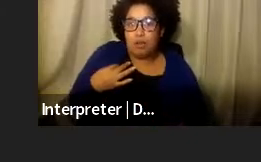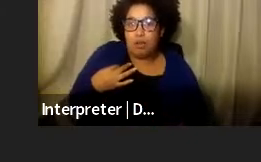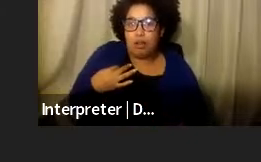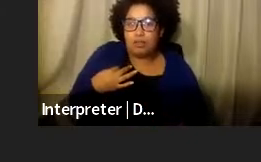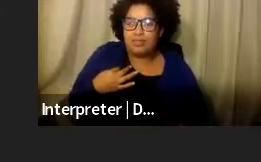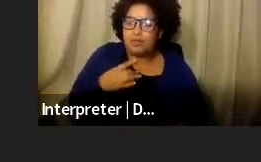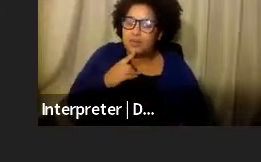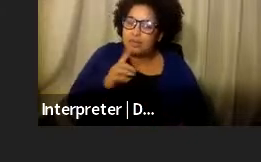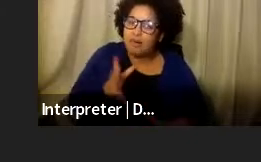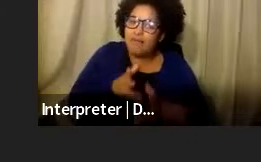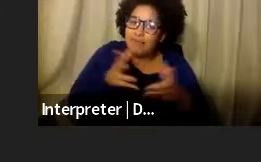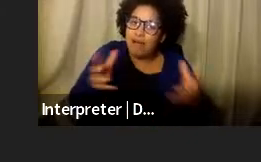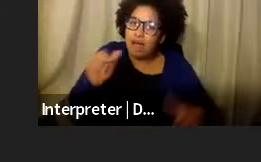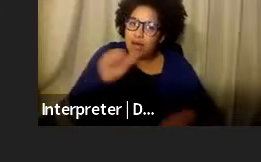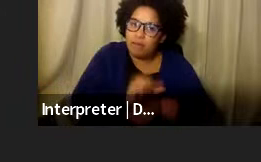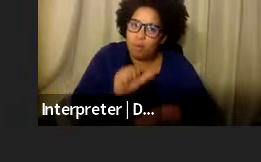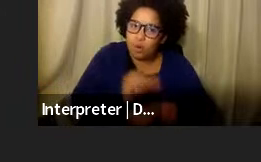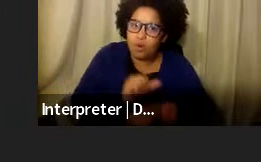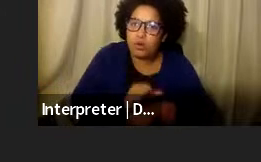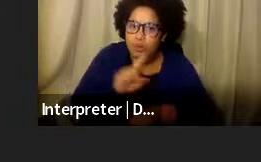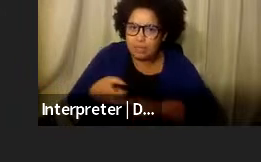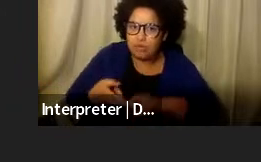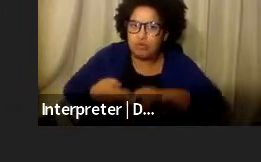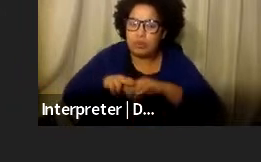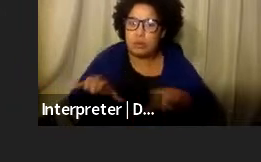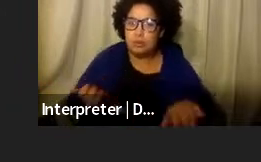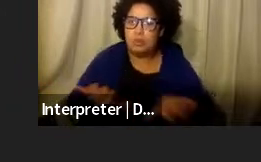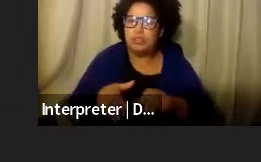of work to do here. Next slide, please.